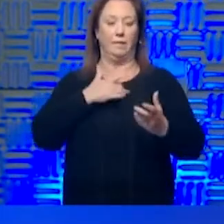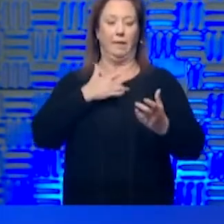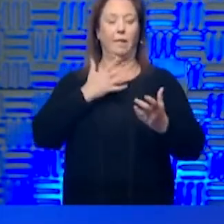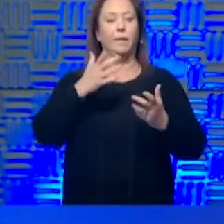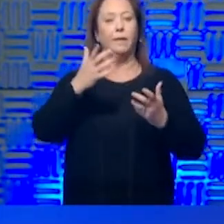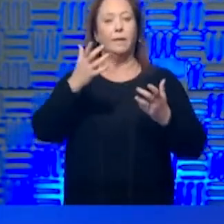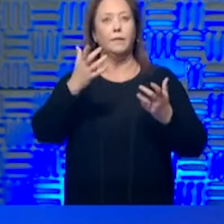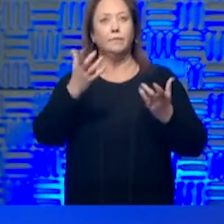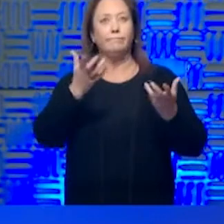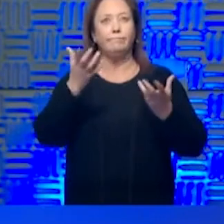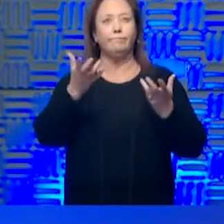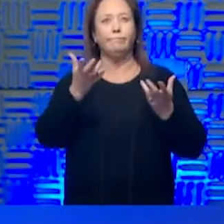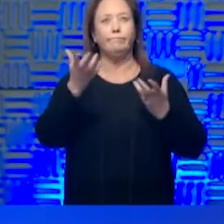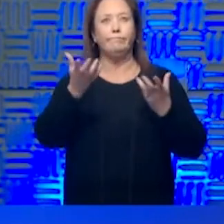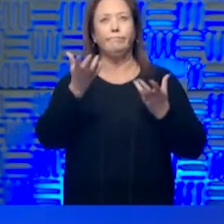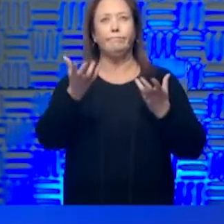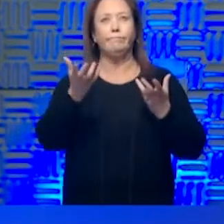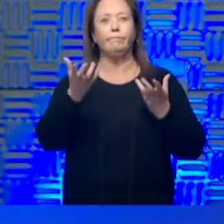infections and the